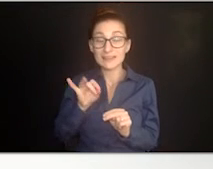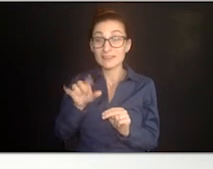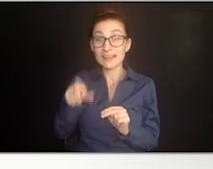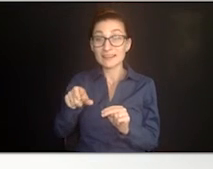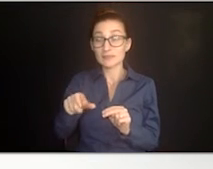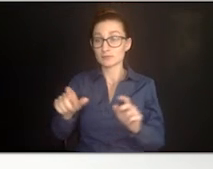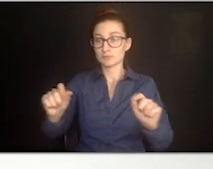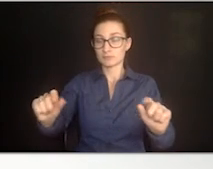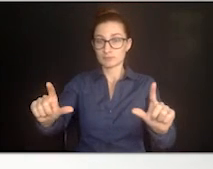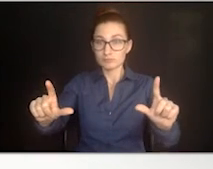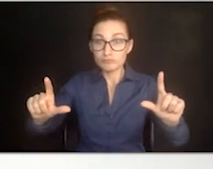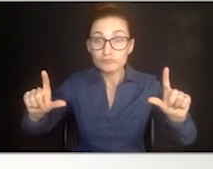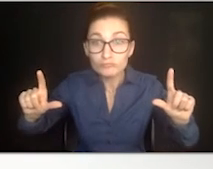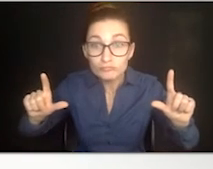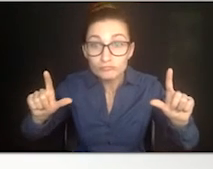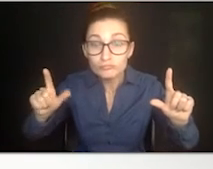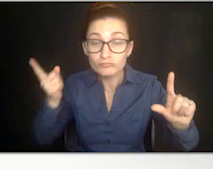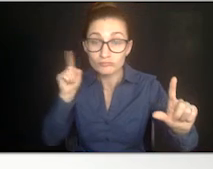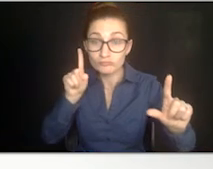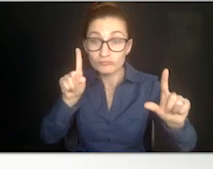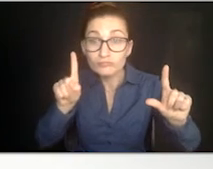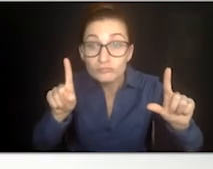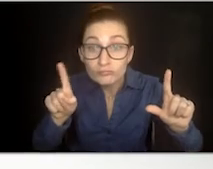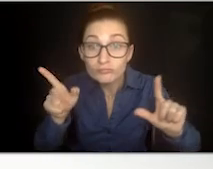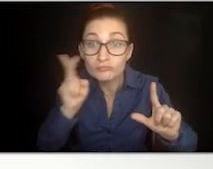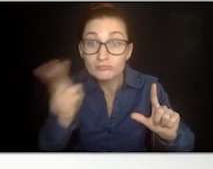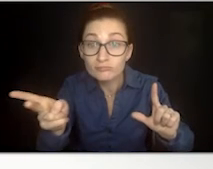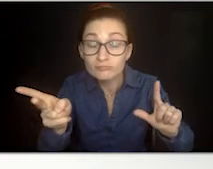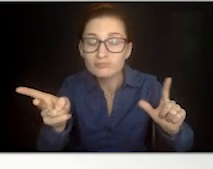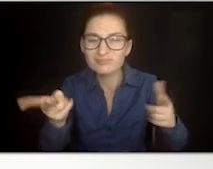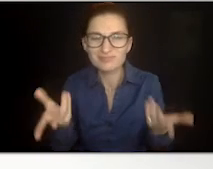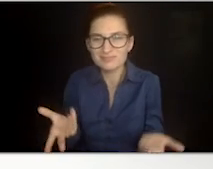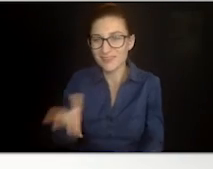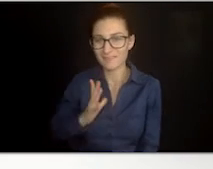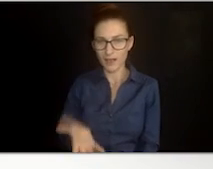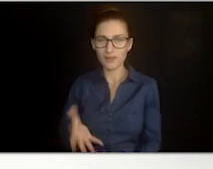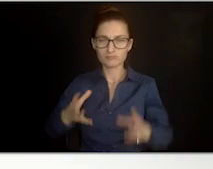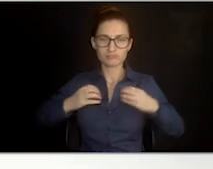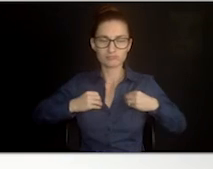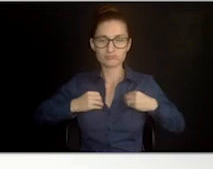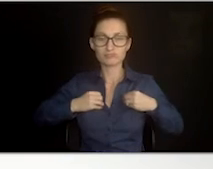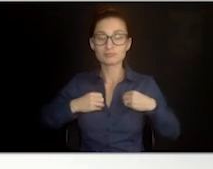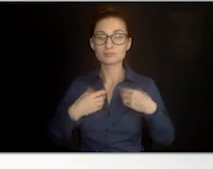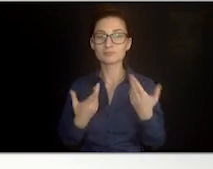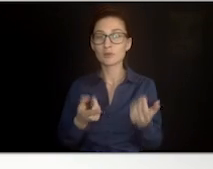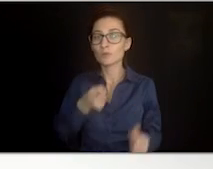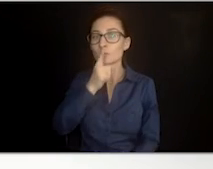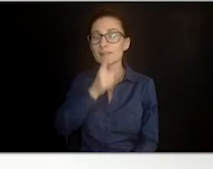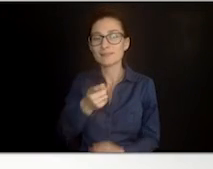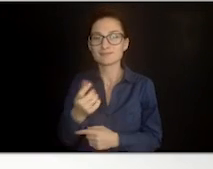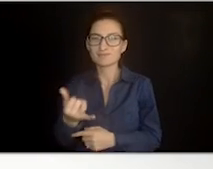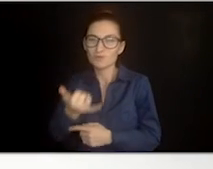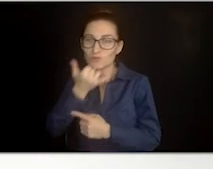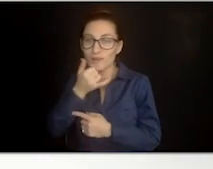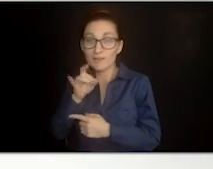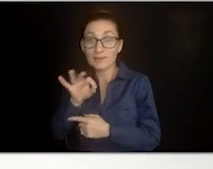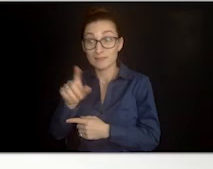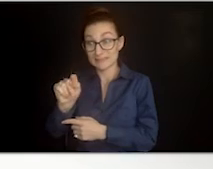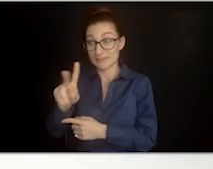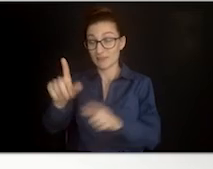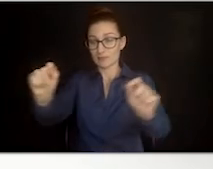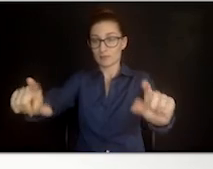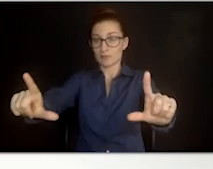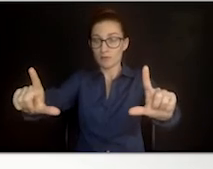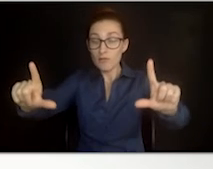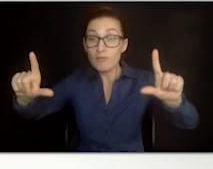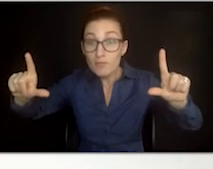move up, let them get up. It is a misnomer that getting too close to a TV will hurt your